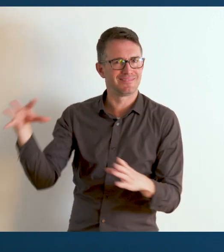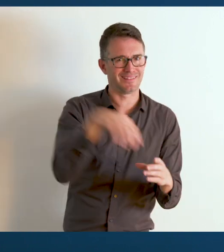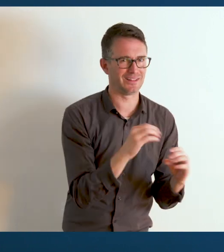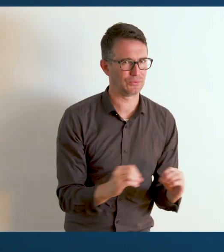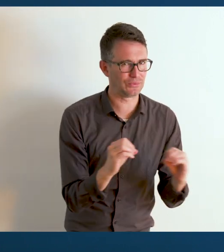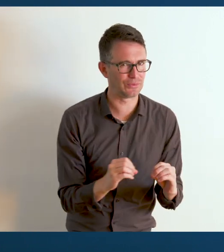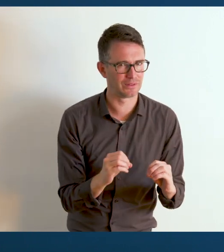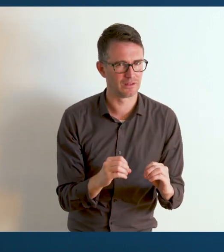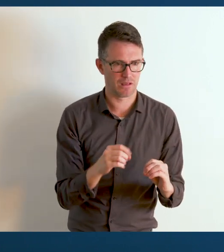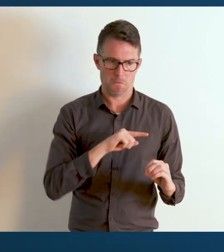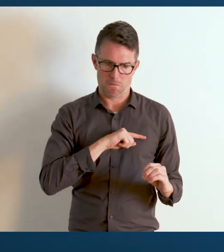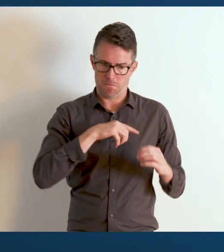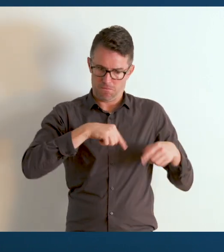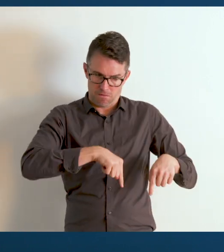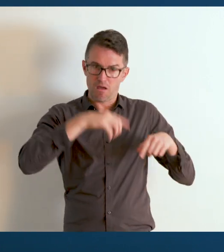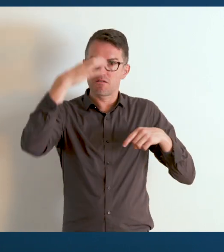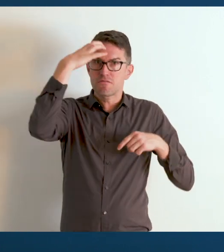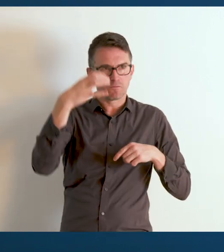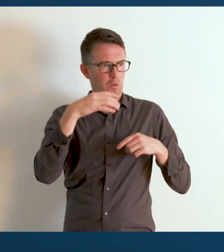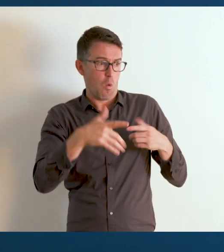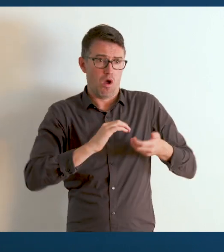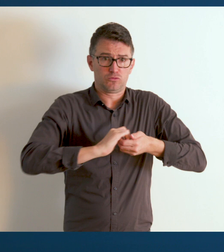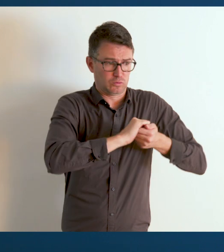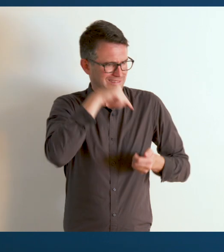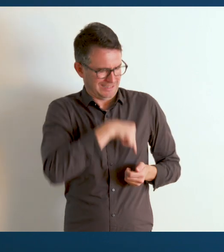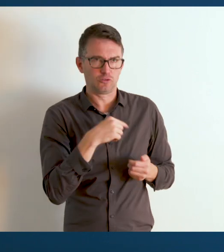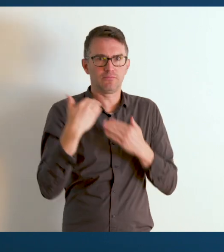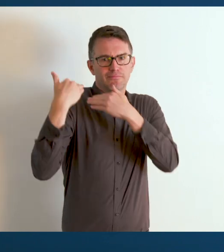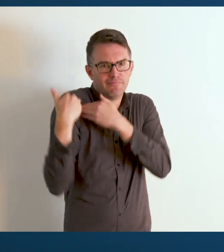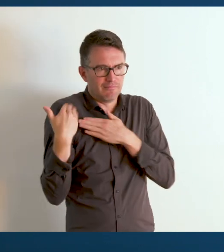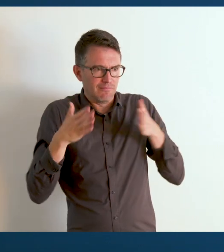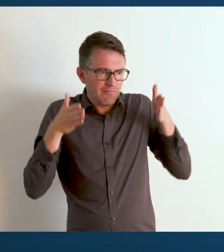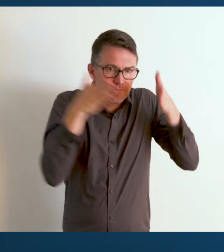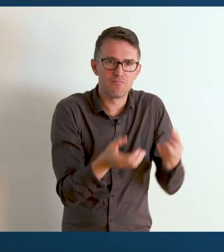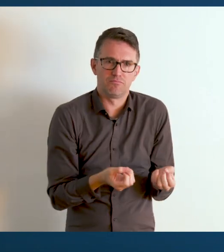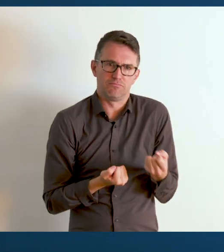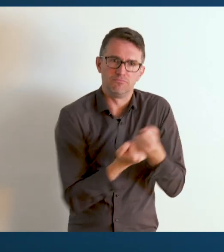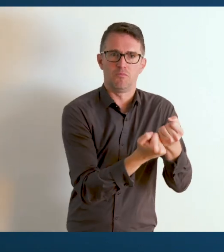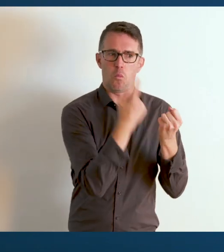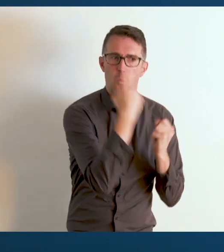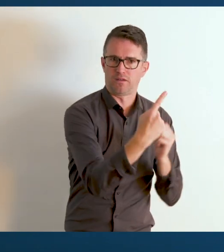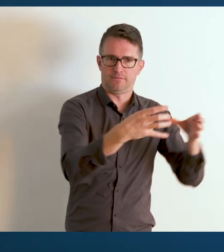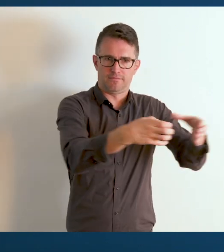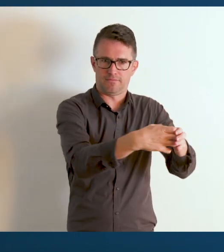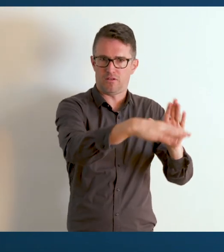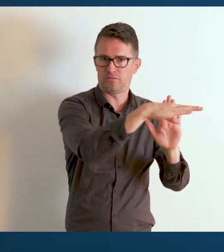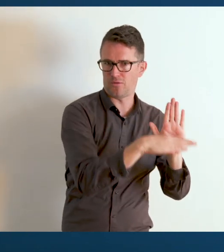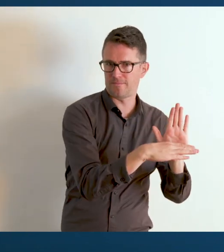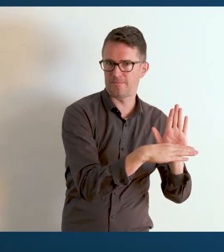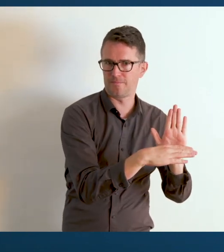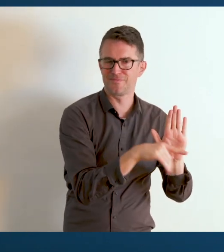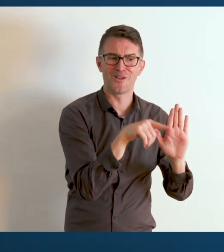develop statistics based on the provision of services to that population, but broader